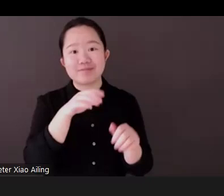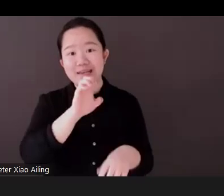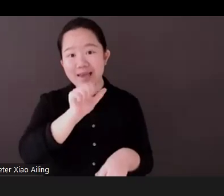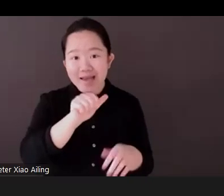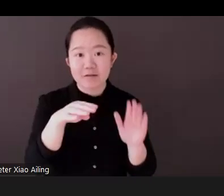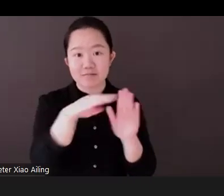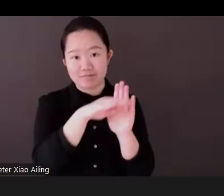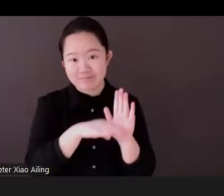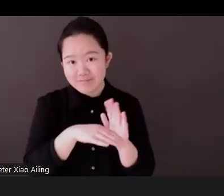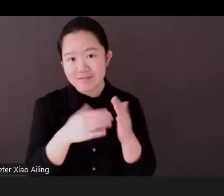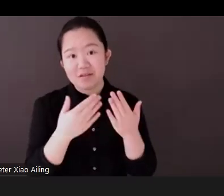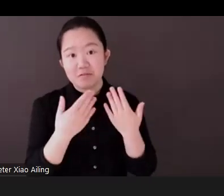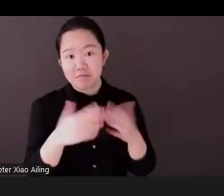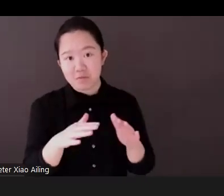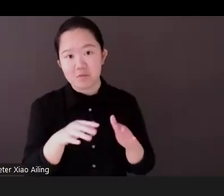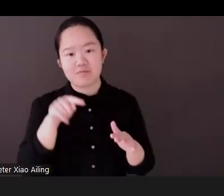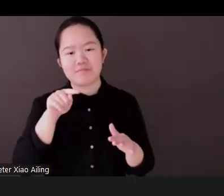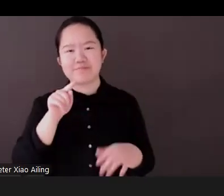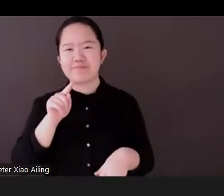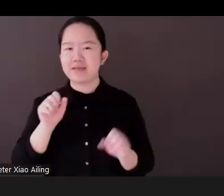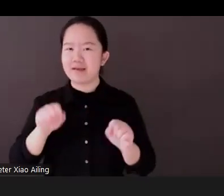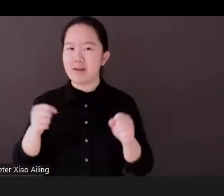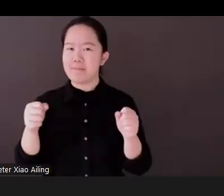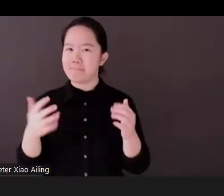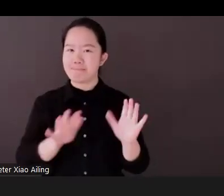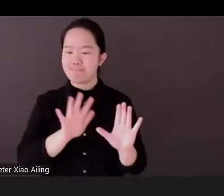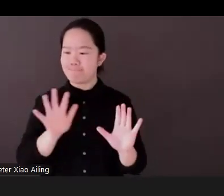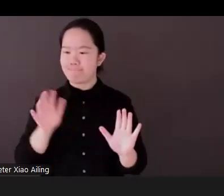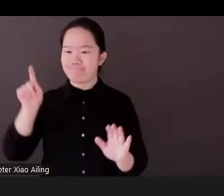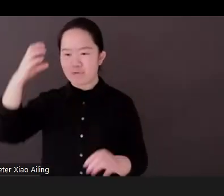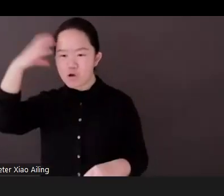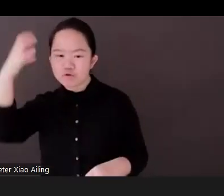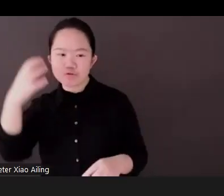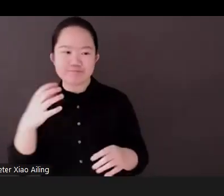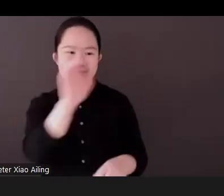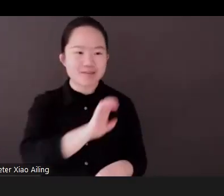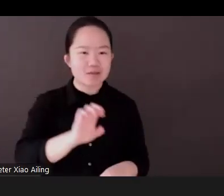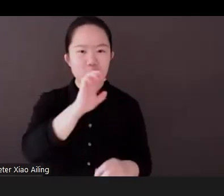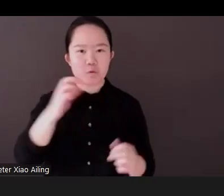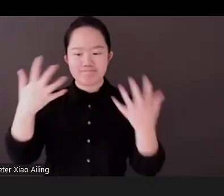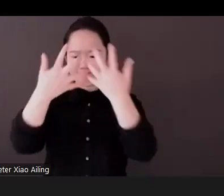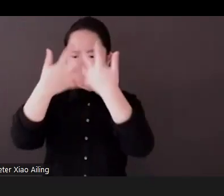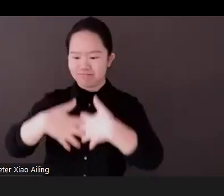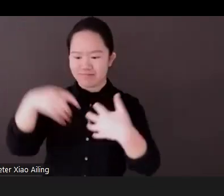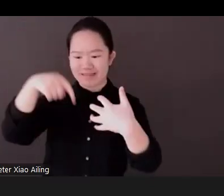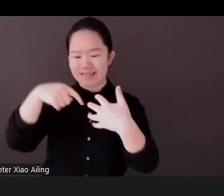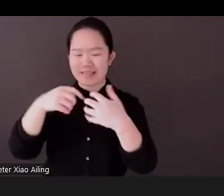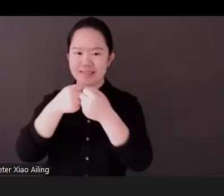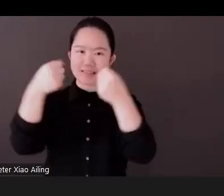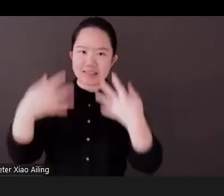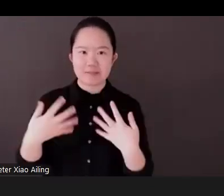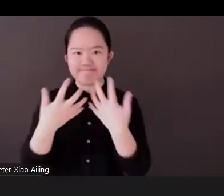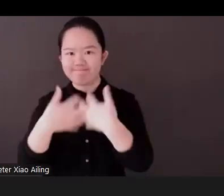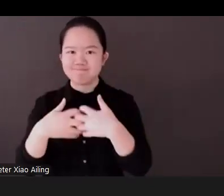be accessible, of course, and I want them to do that because it's a good thing to do and not because you're threatening them. But I think it's kind of unreasonable